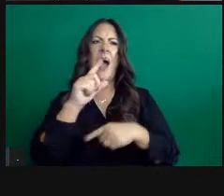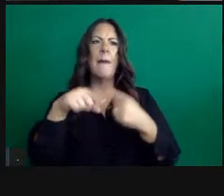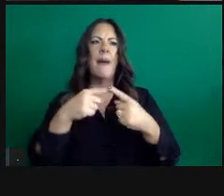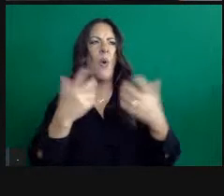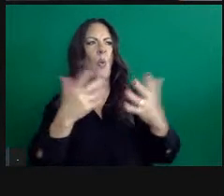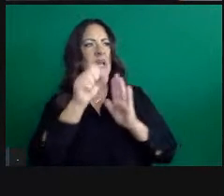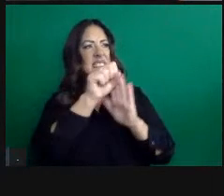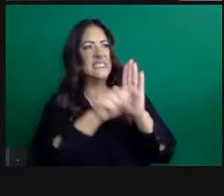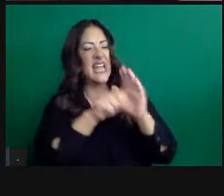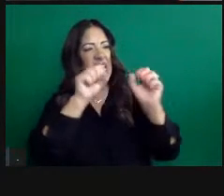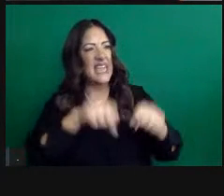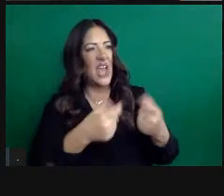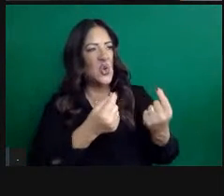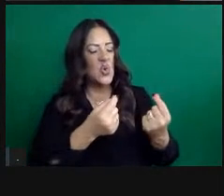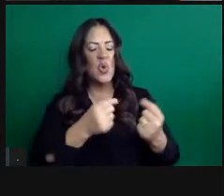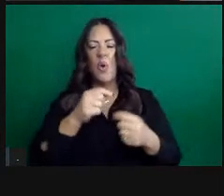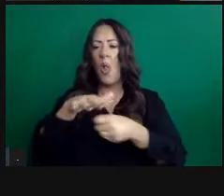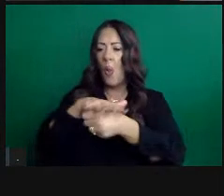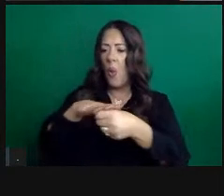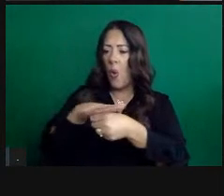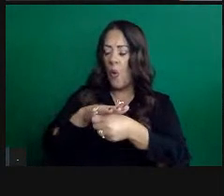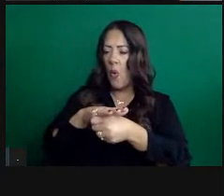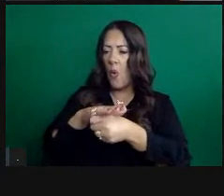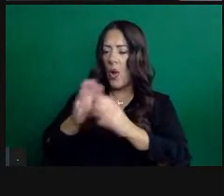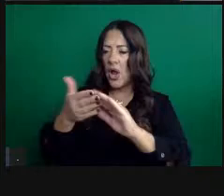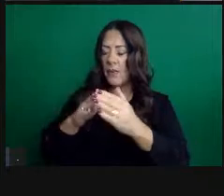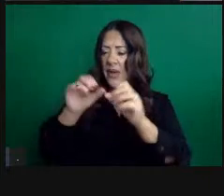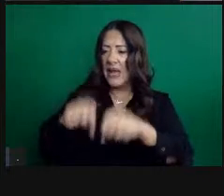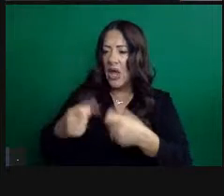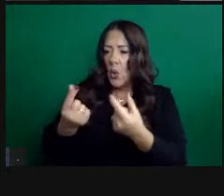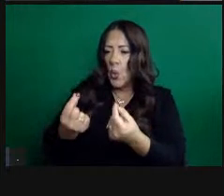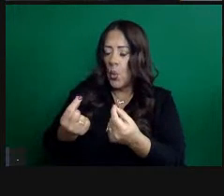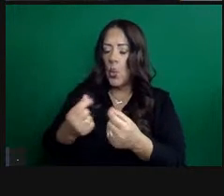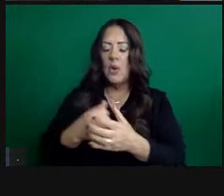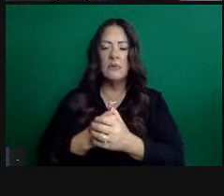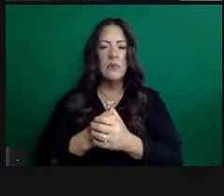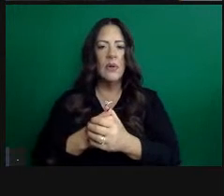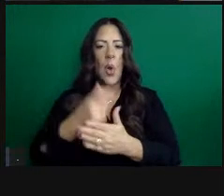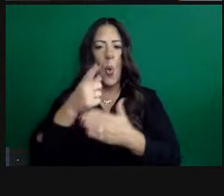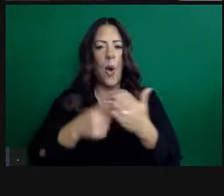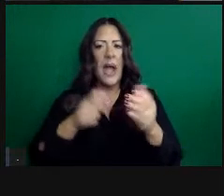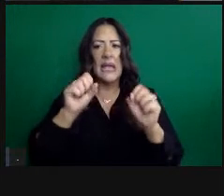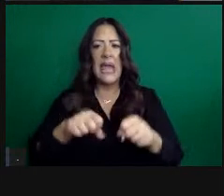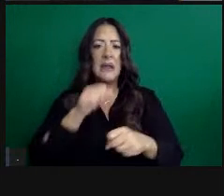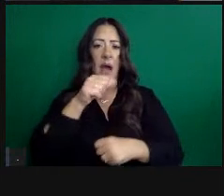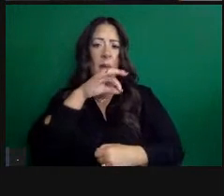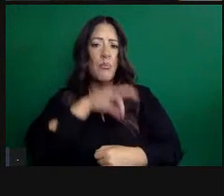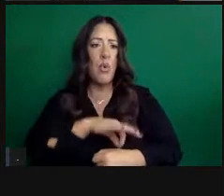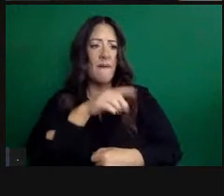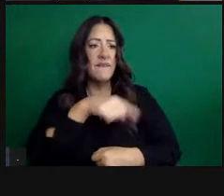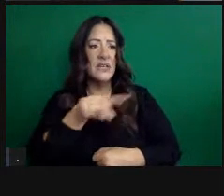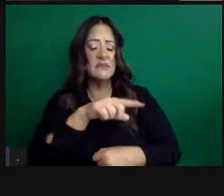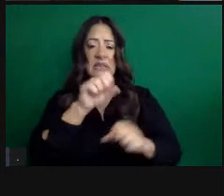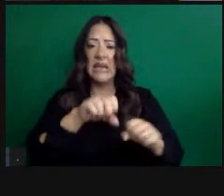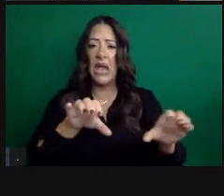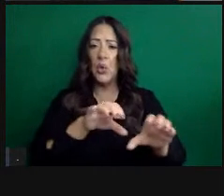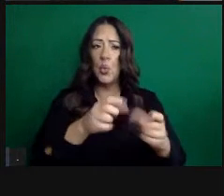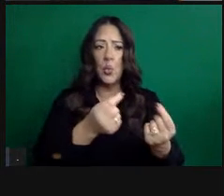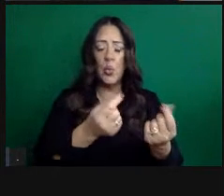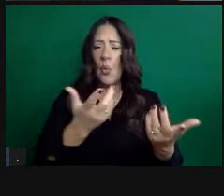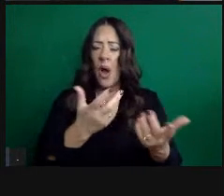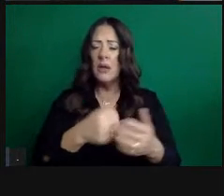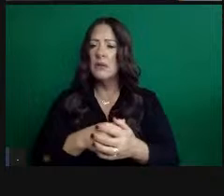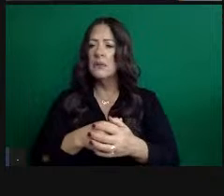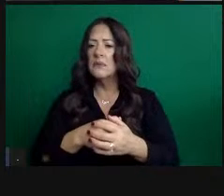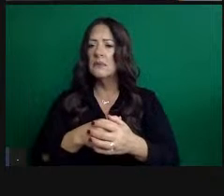do, not just what can local government do, not just what can our nonprofit and philanthropic partners do, but what